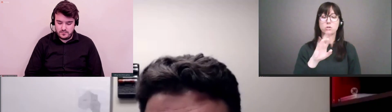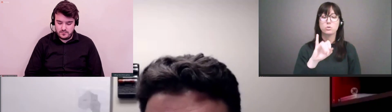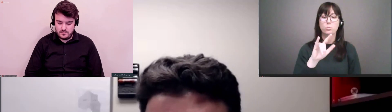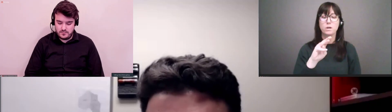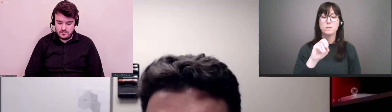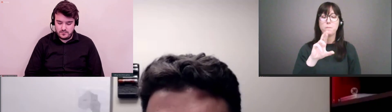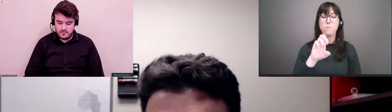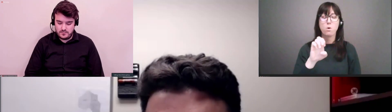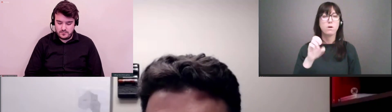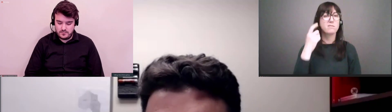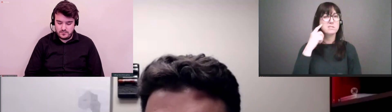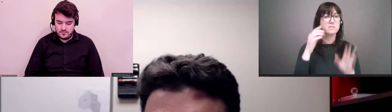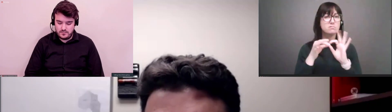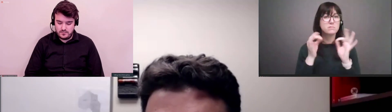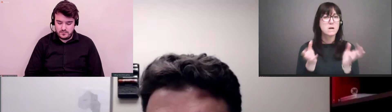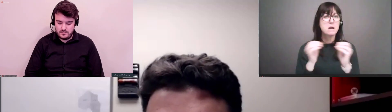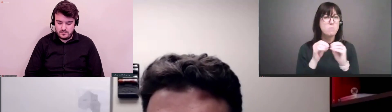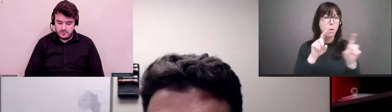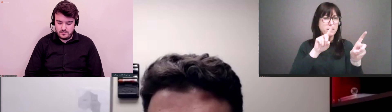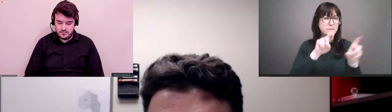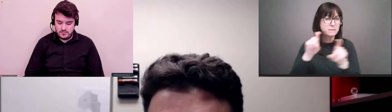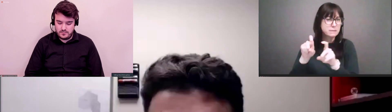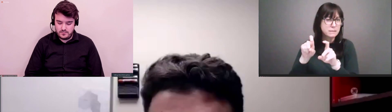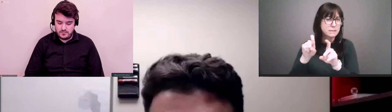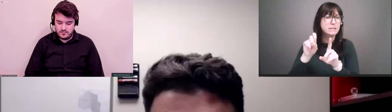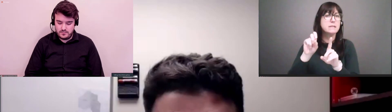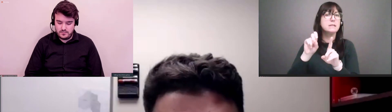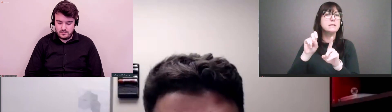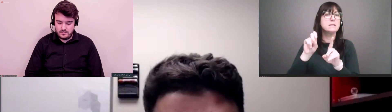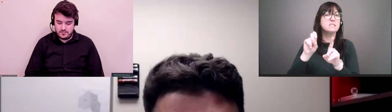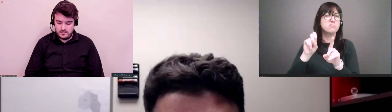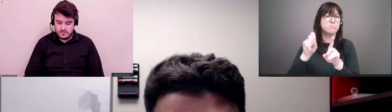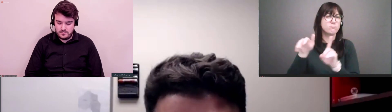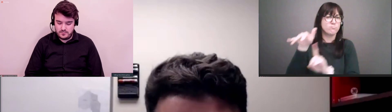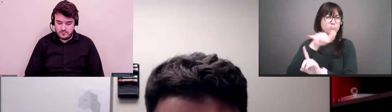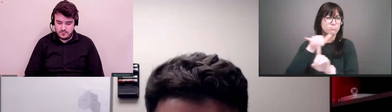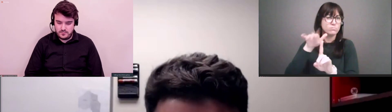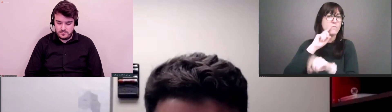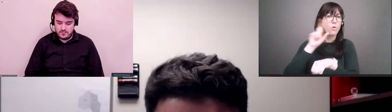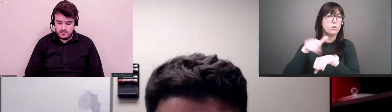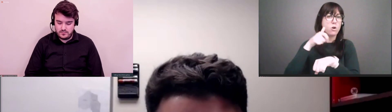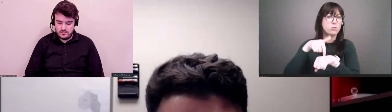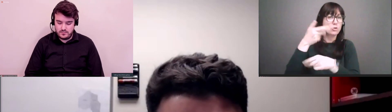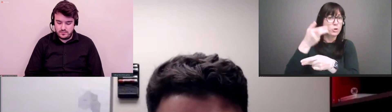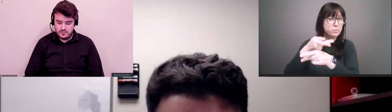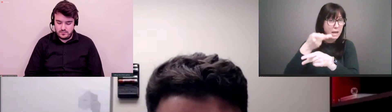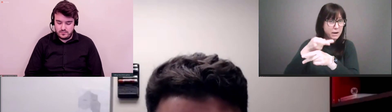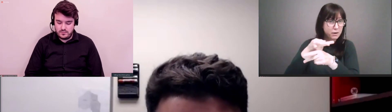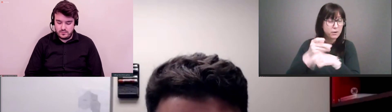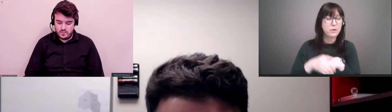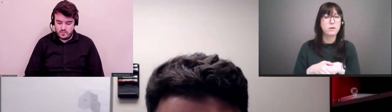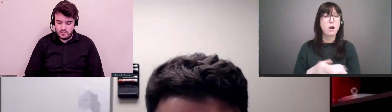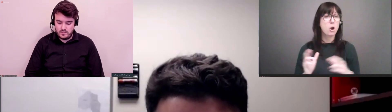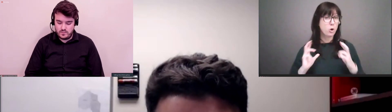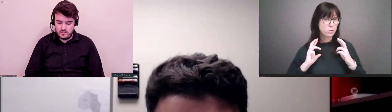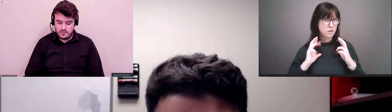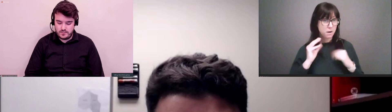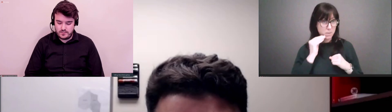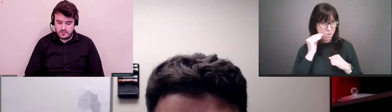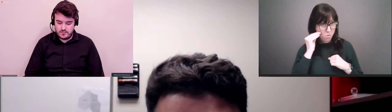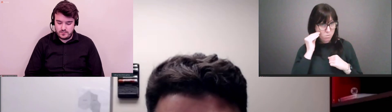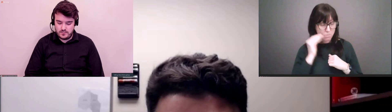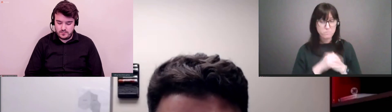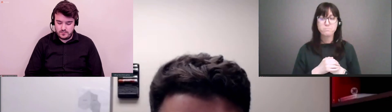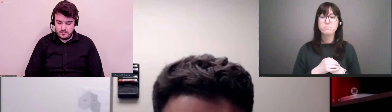sort of testing scenarios that should be pursued for long-term care and retirement homes,